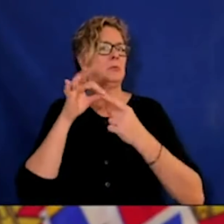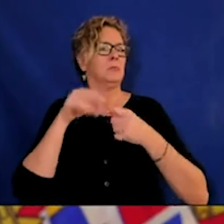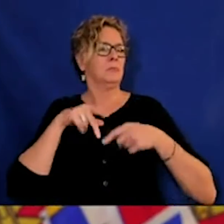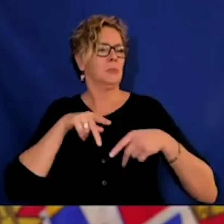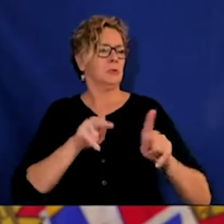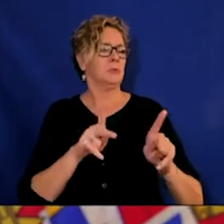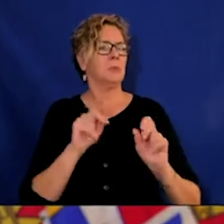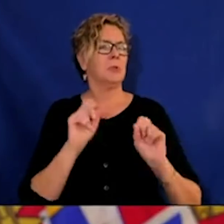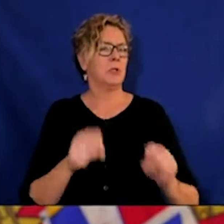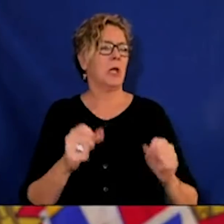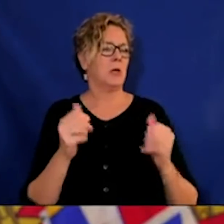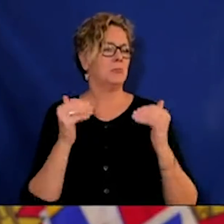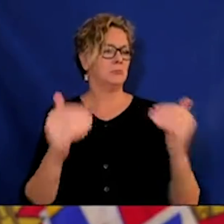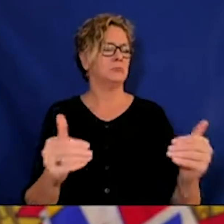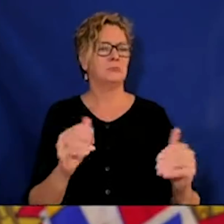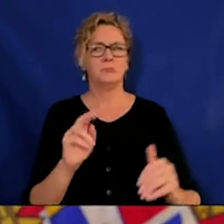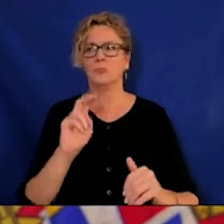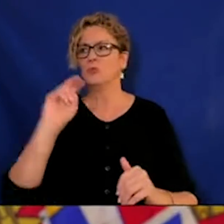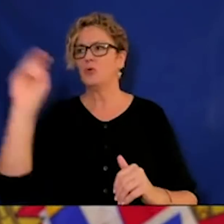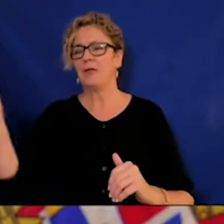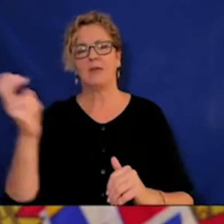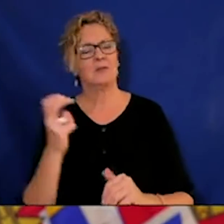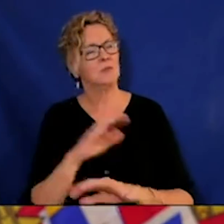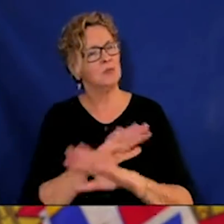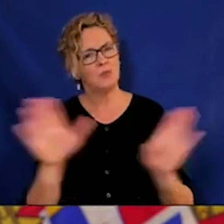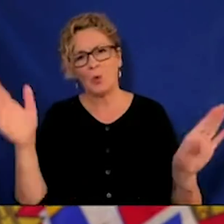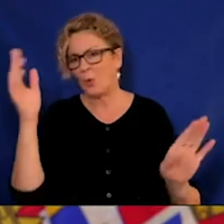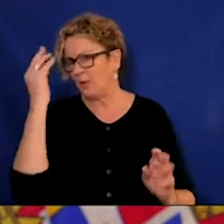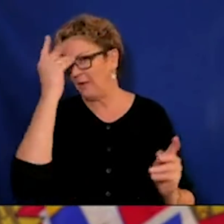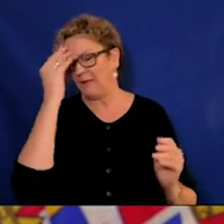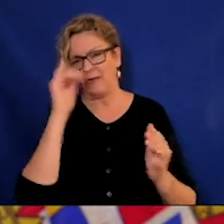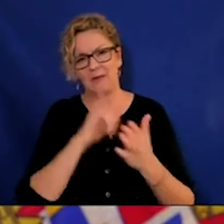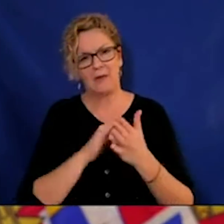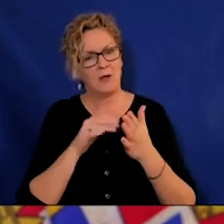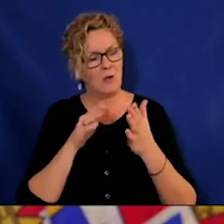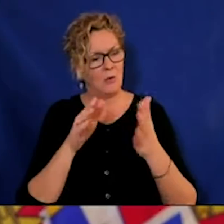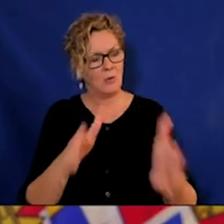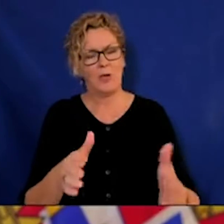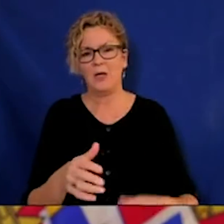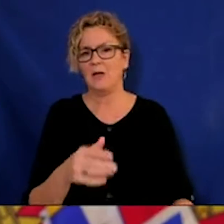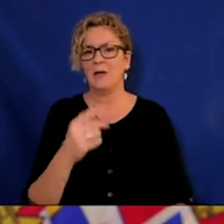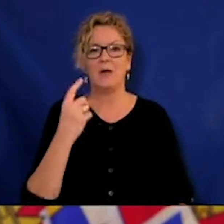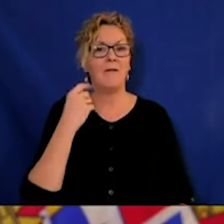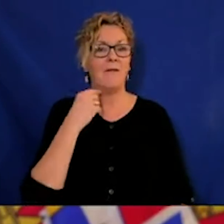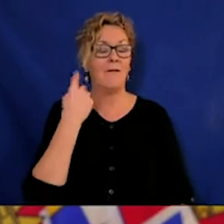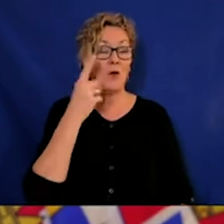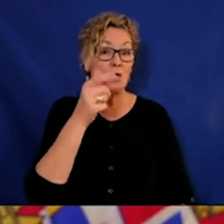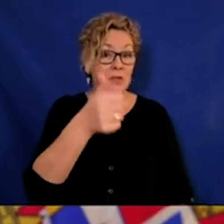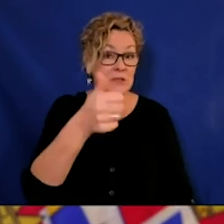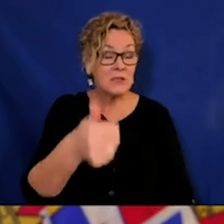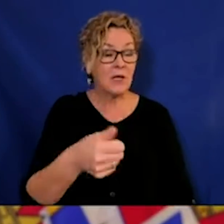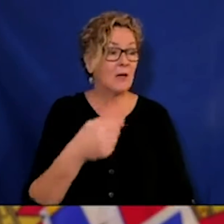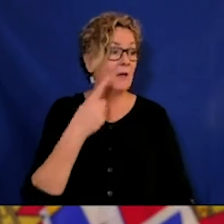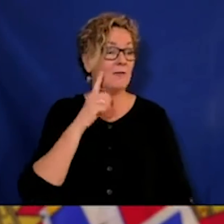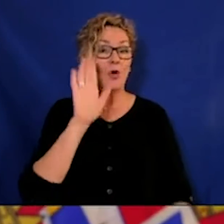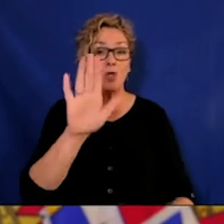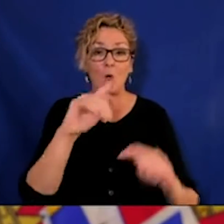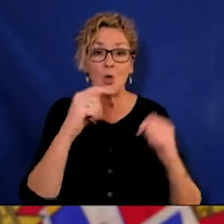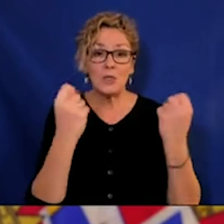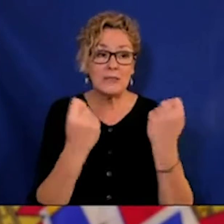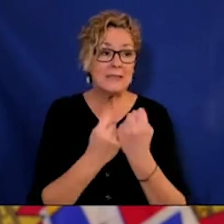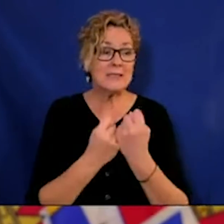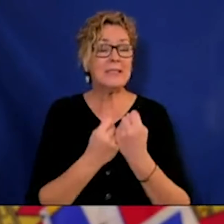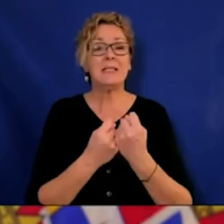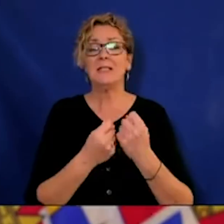puts a crack in our wall, and we see that this virus can exploit that very easily this time of year. I